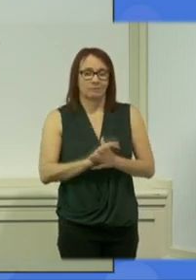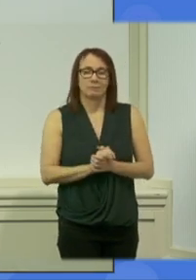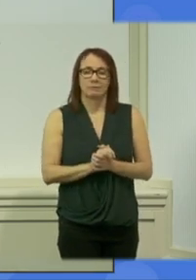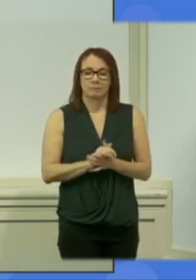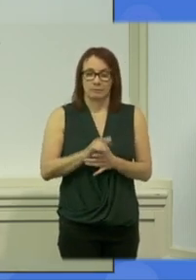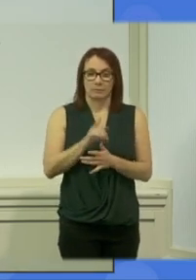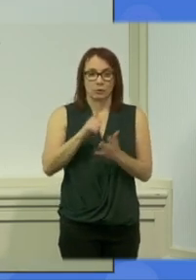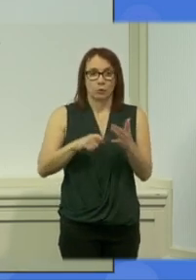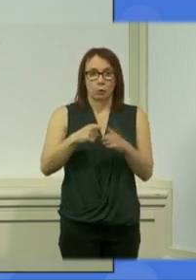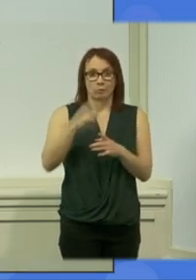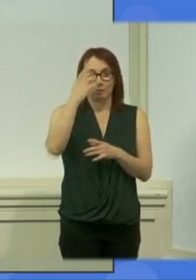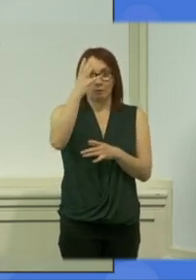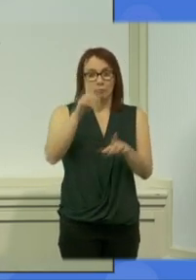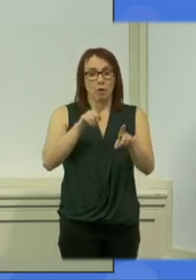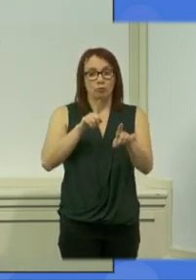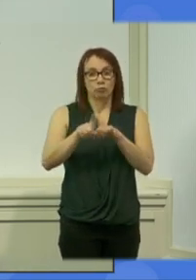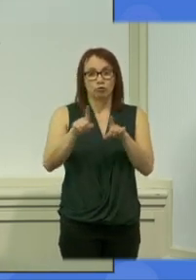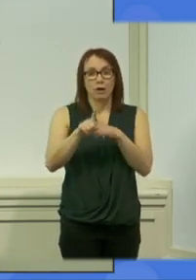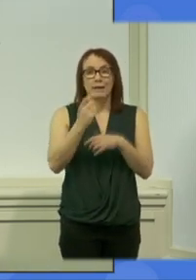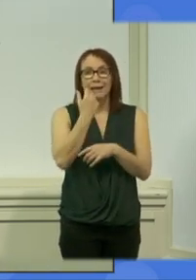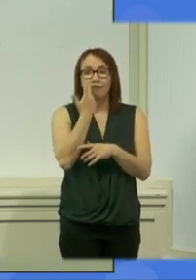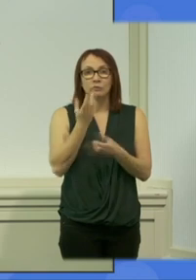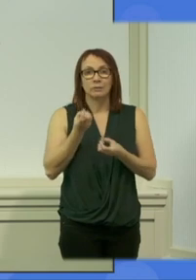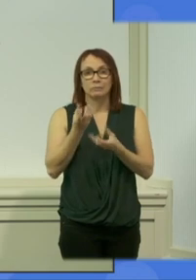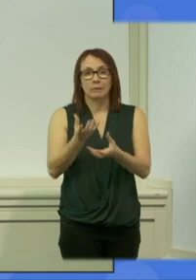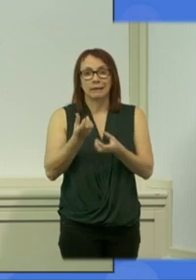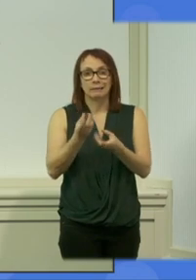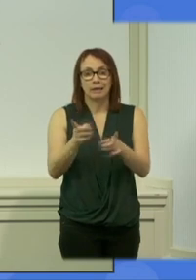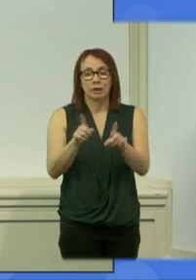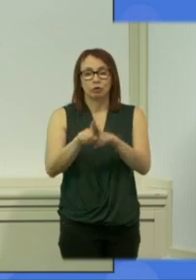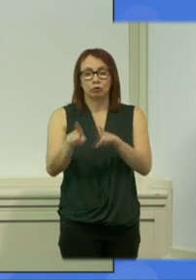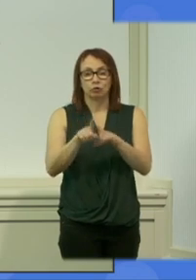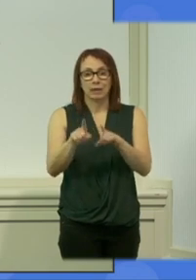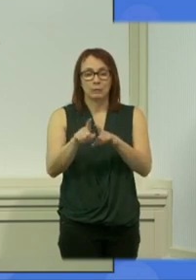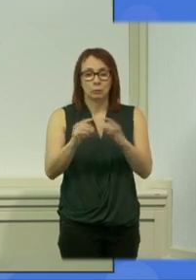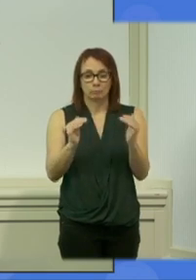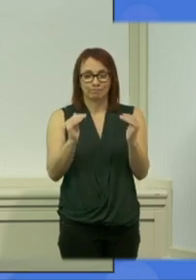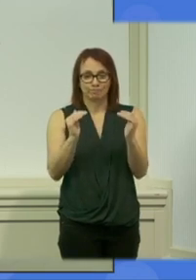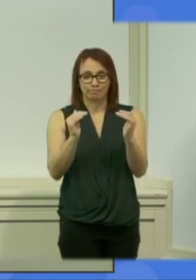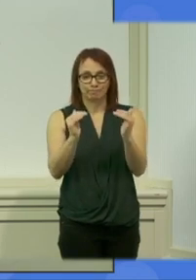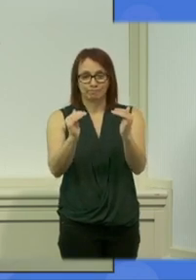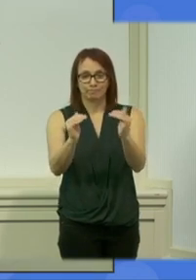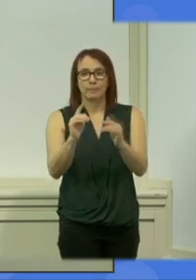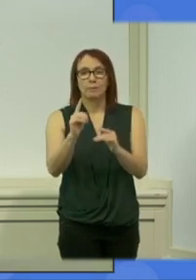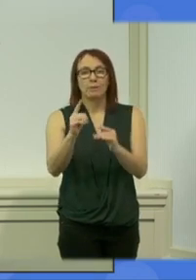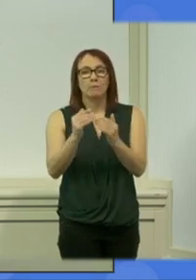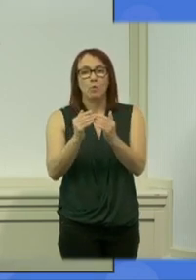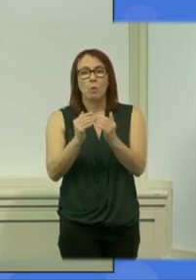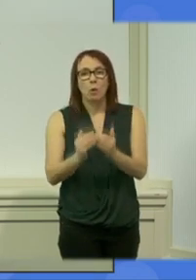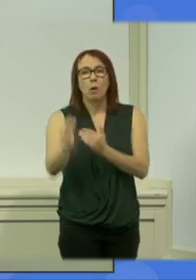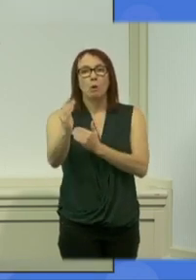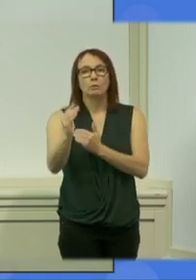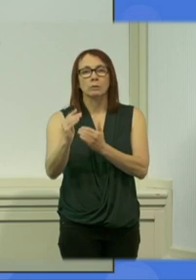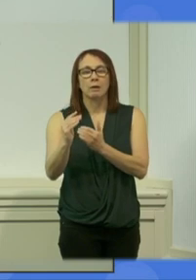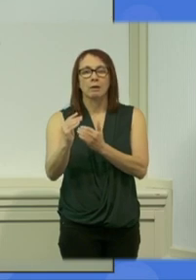is to break even on day-to-day spending, but to borrow for long-term asset